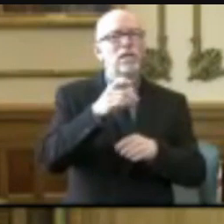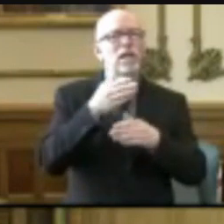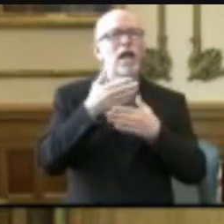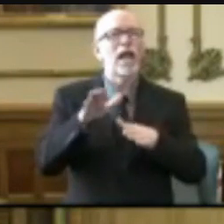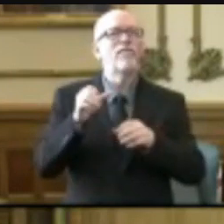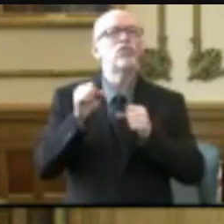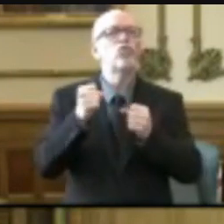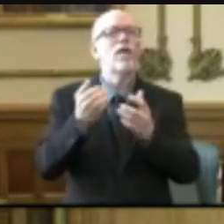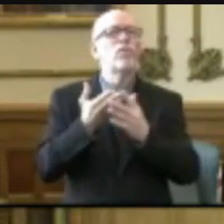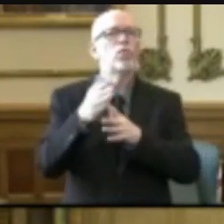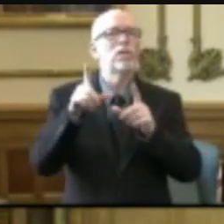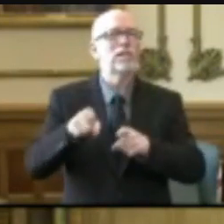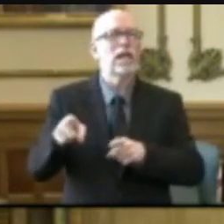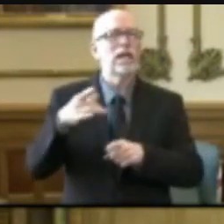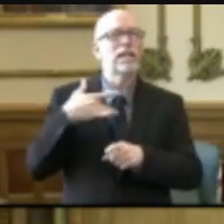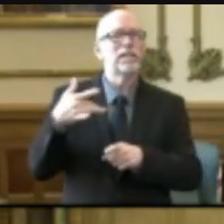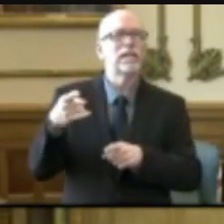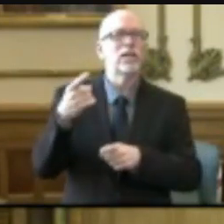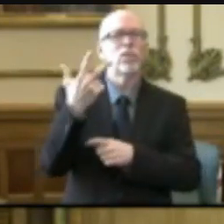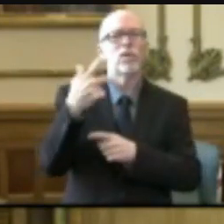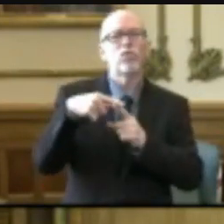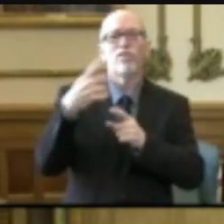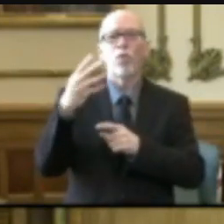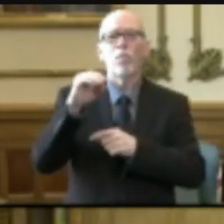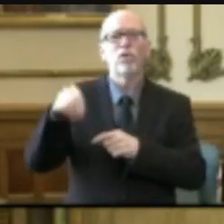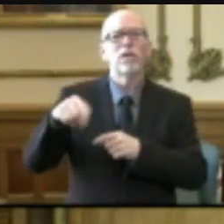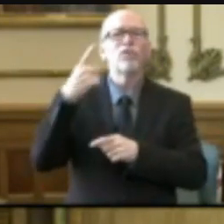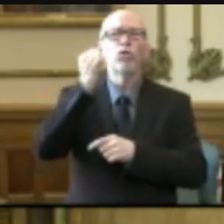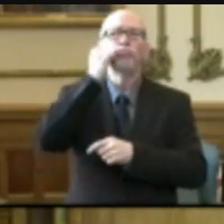drive-through testing, that percentage is normally about 3 to 4%.